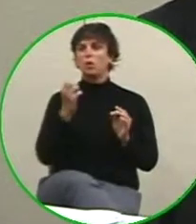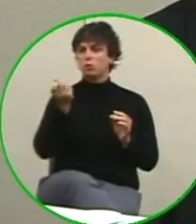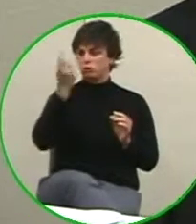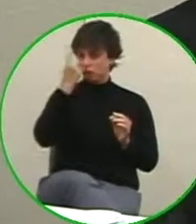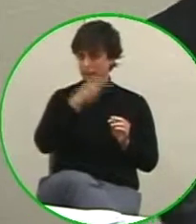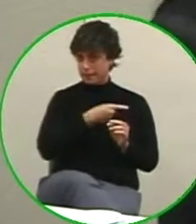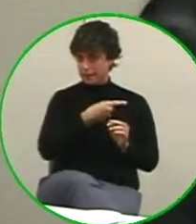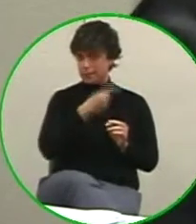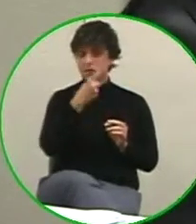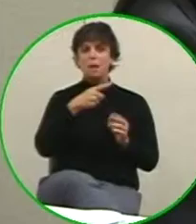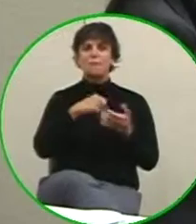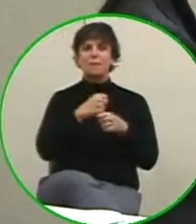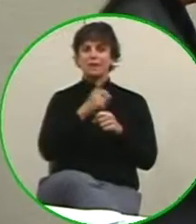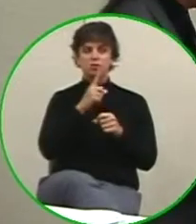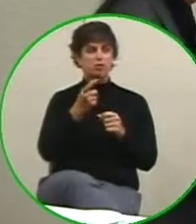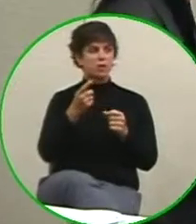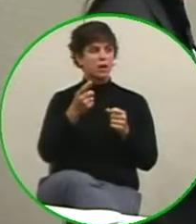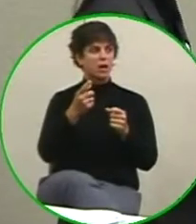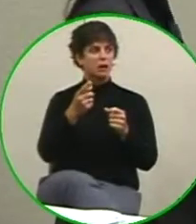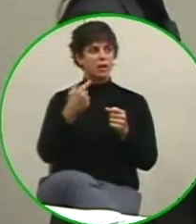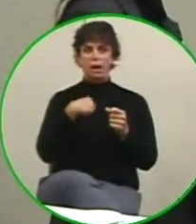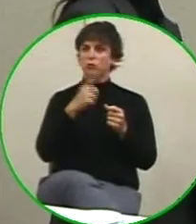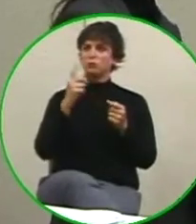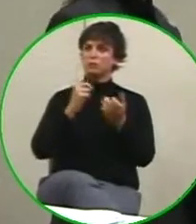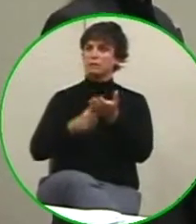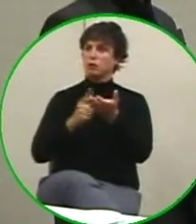that we're having the same conversation when we talk.